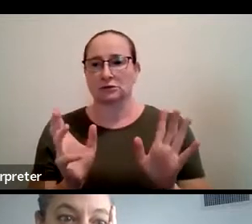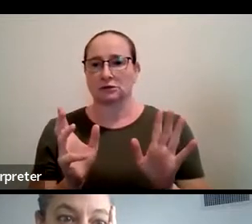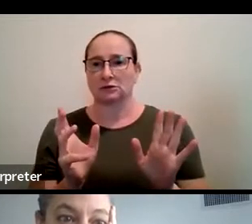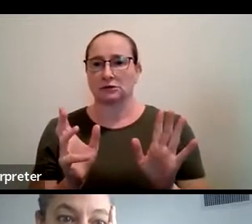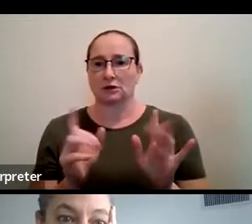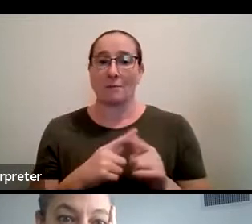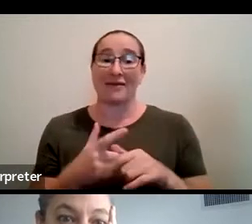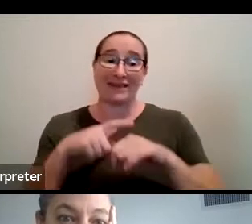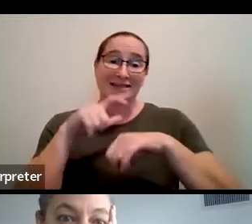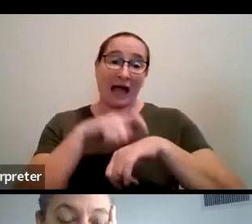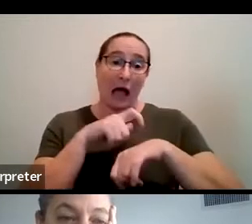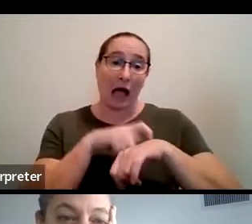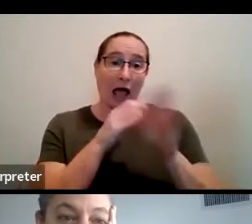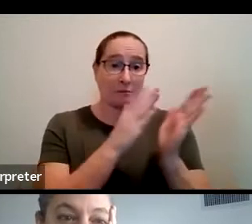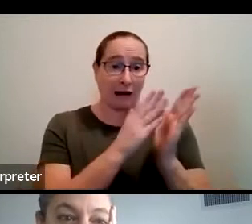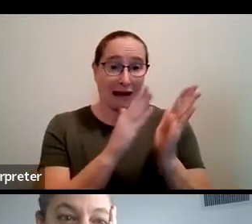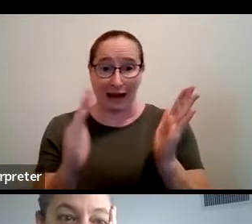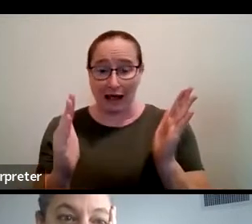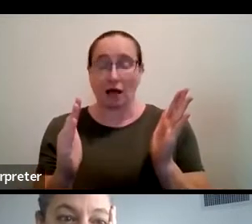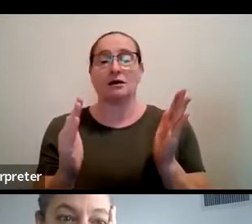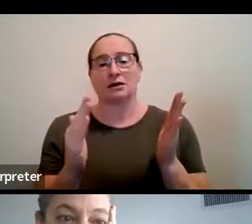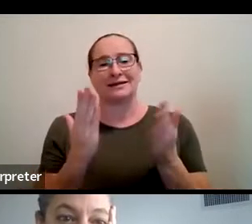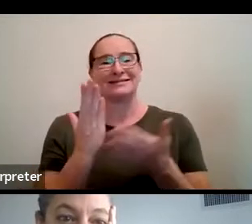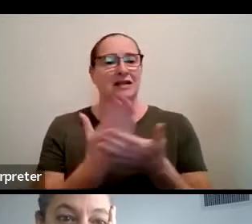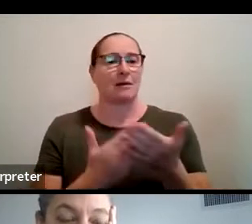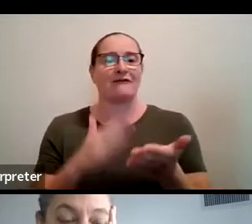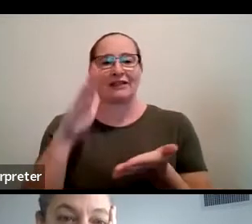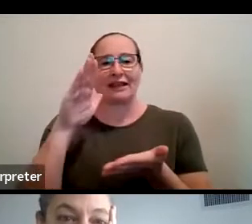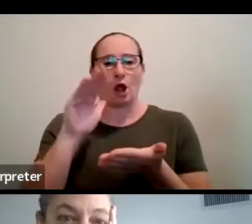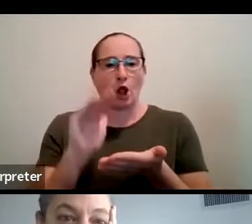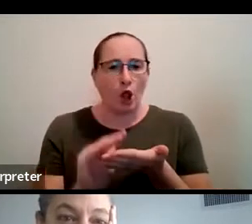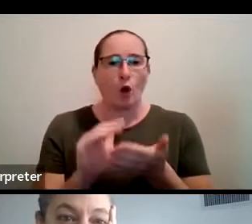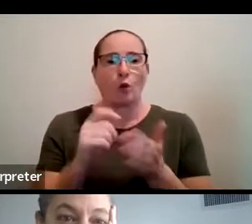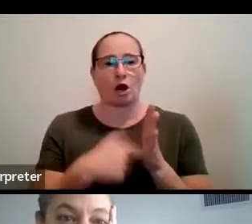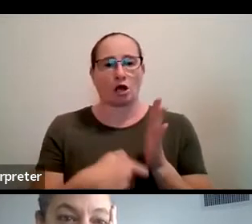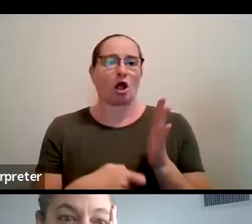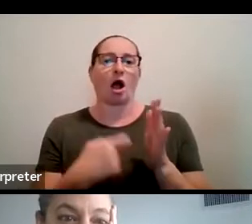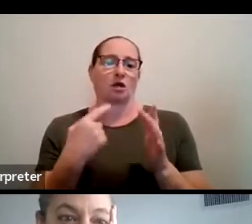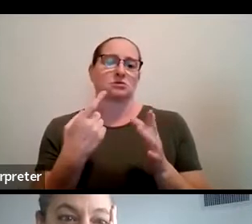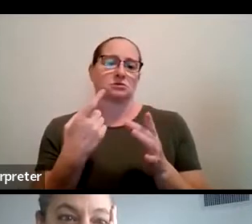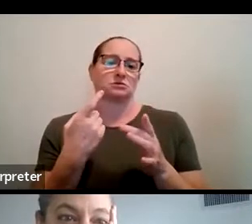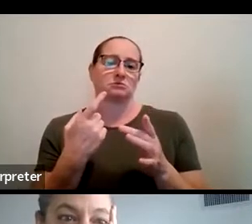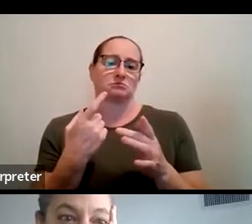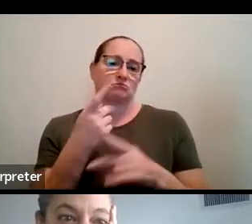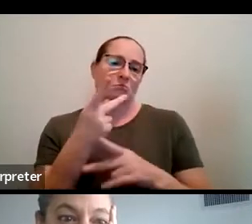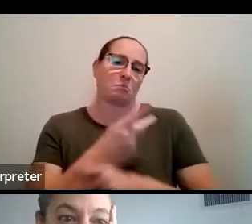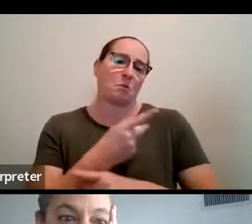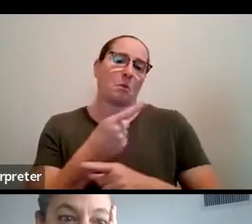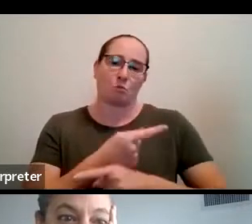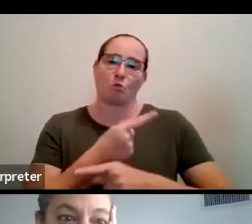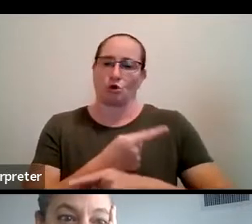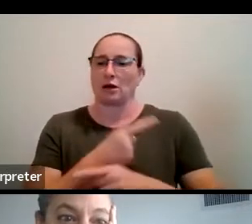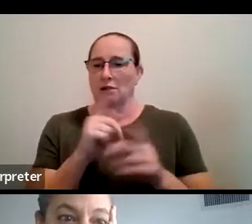the timescales we're talking about, you know, some of these lower cost things are appropriate places to start.